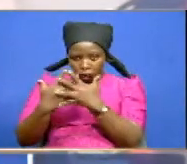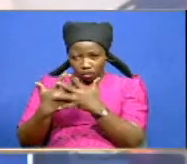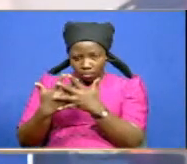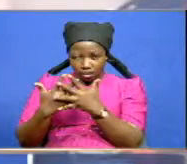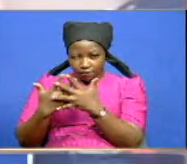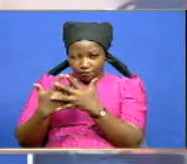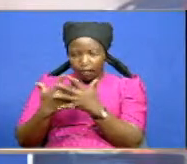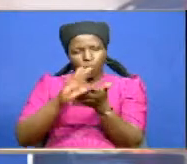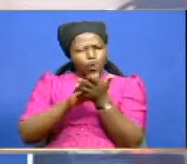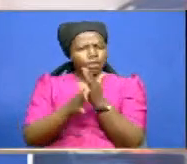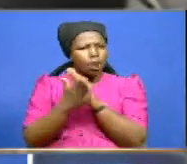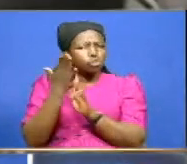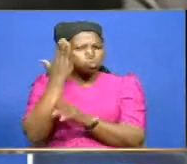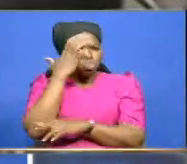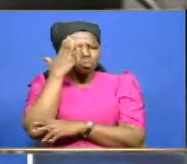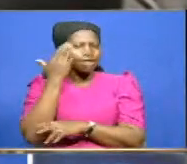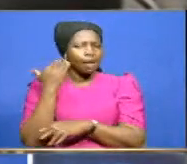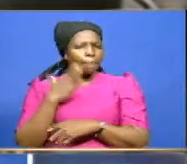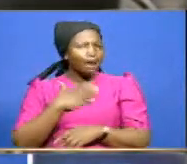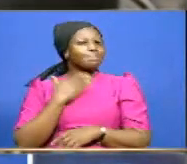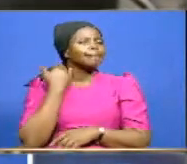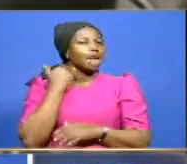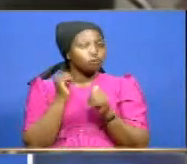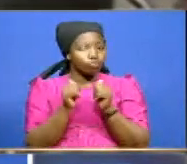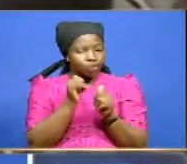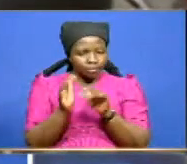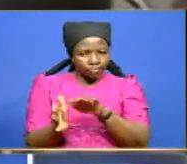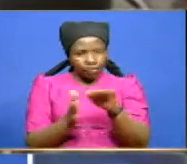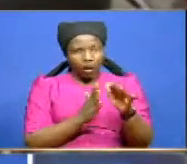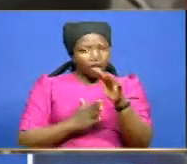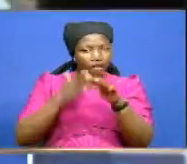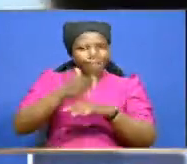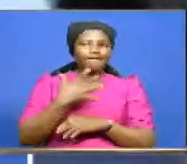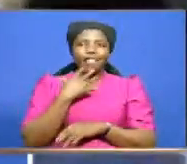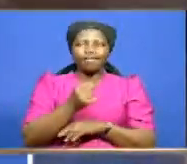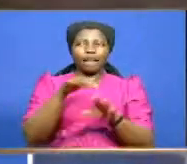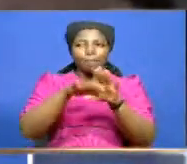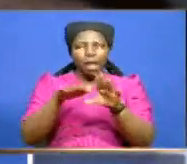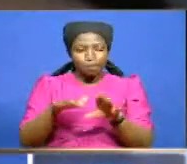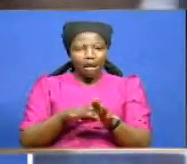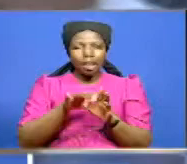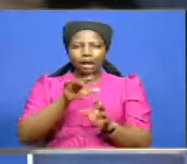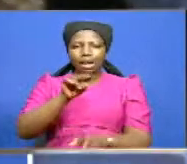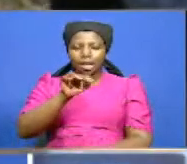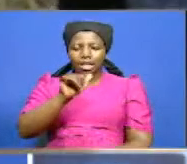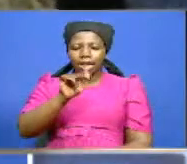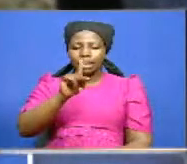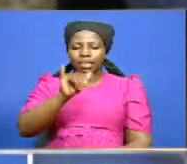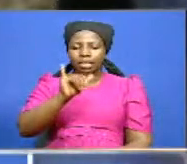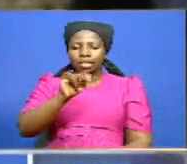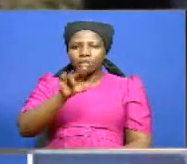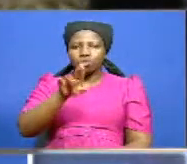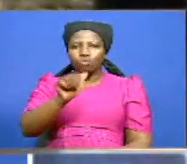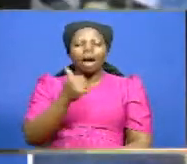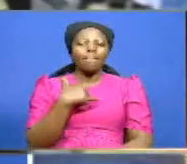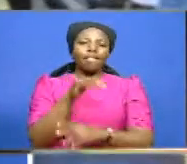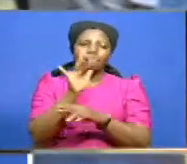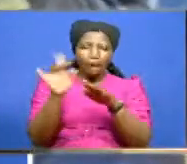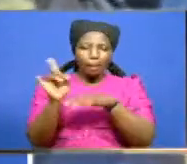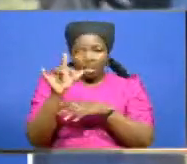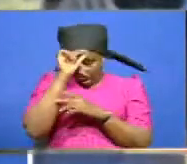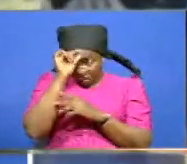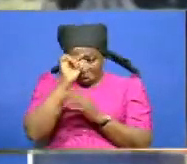bila kujua nilitenda nini. And over 500 members of Larinya, Kenya have asked the government through the Ministry of Lands to intervene and rescue them